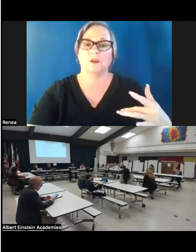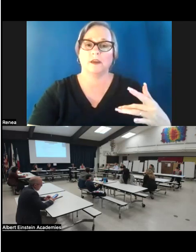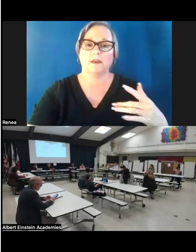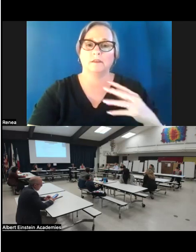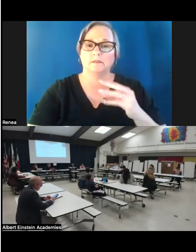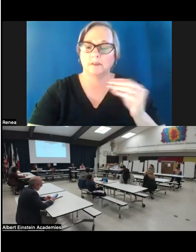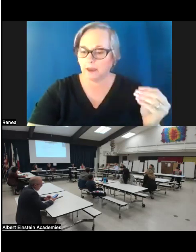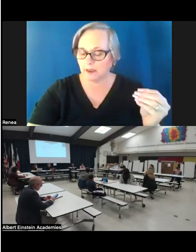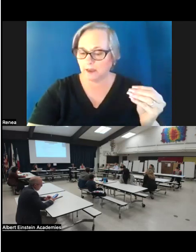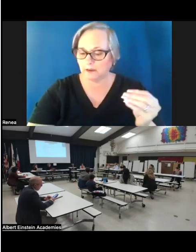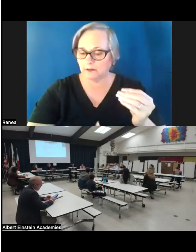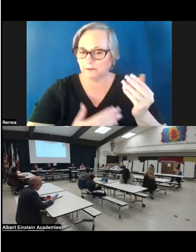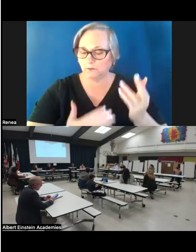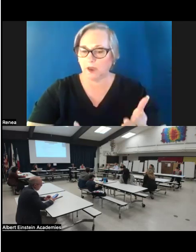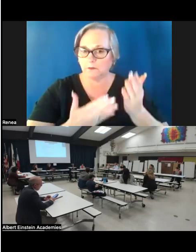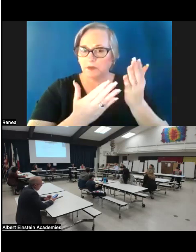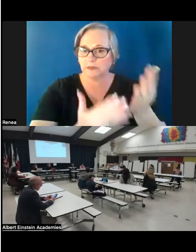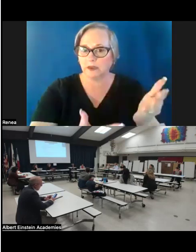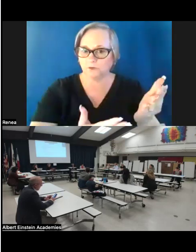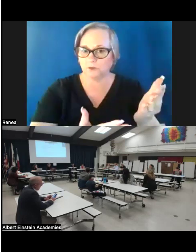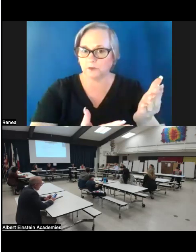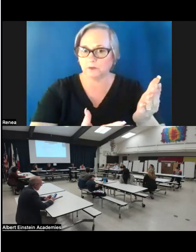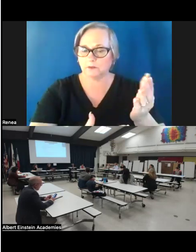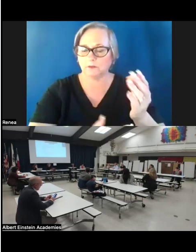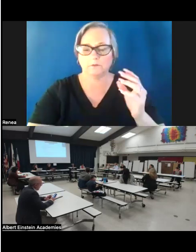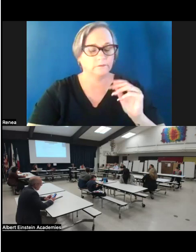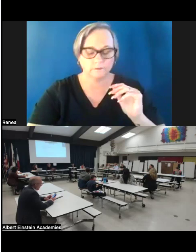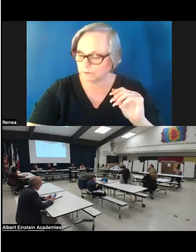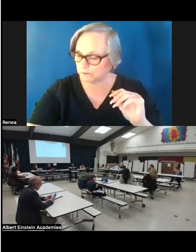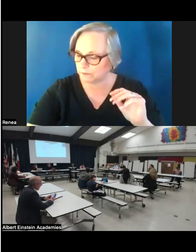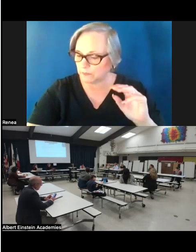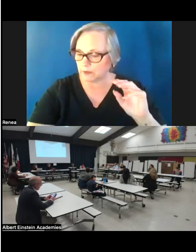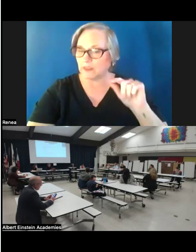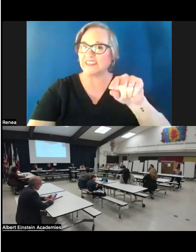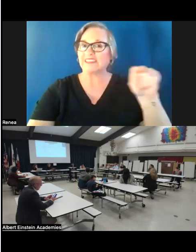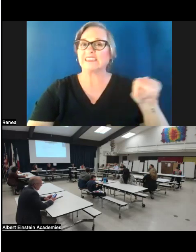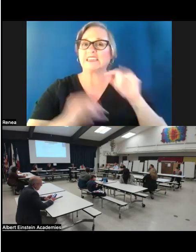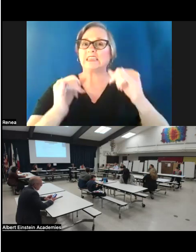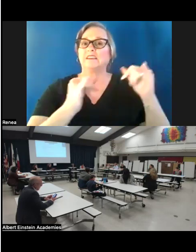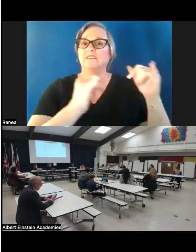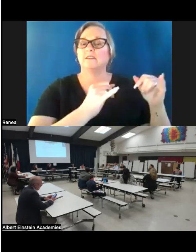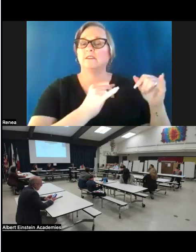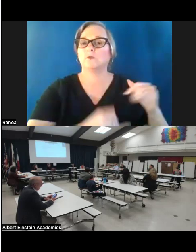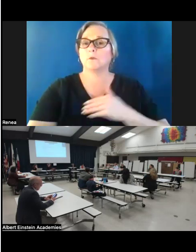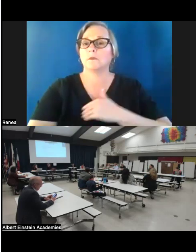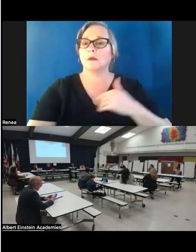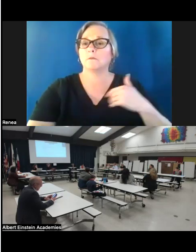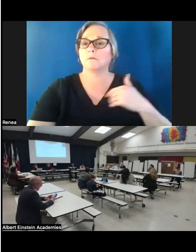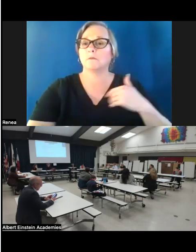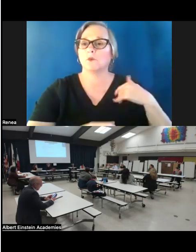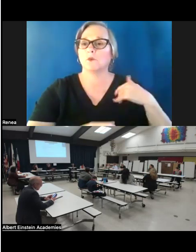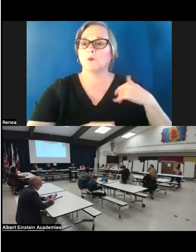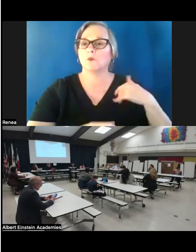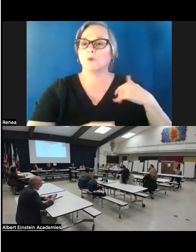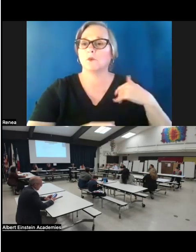the SSC. Matt, this is an individual member vote. If you can please poll the SSC.